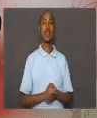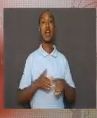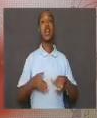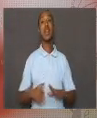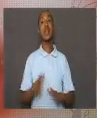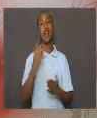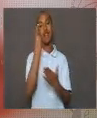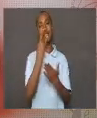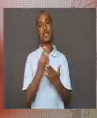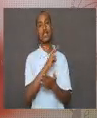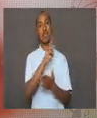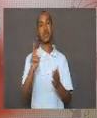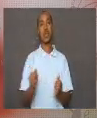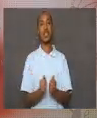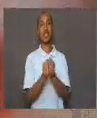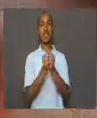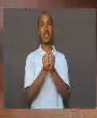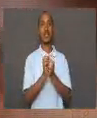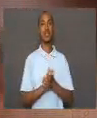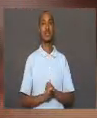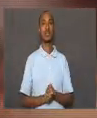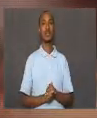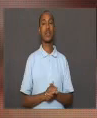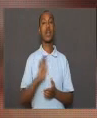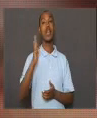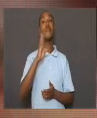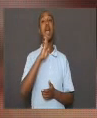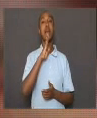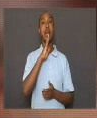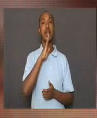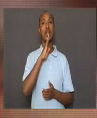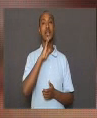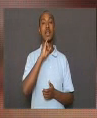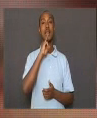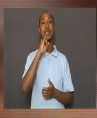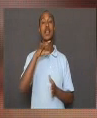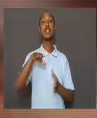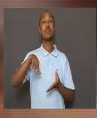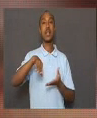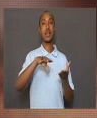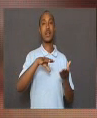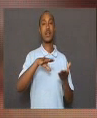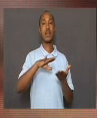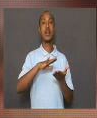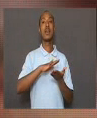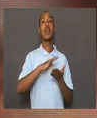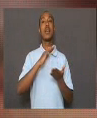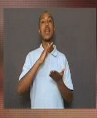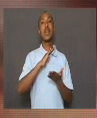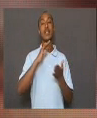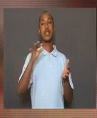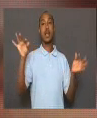Let us list them together. If a base gets spilled, it